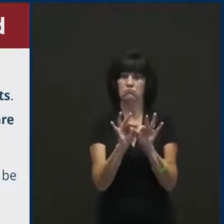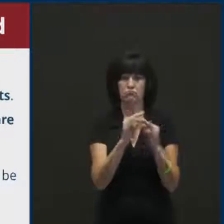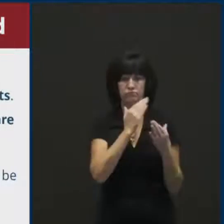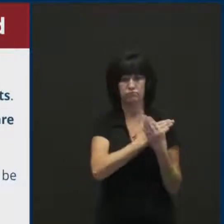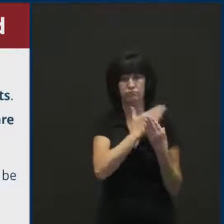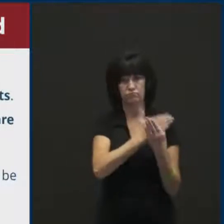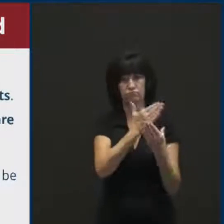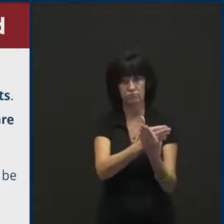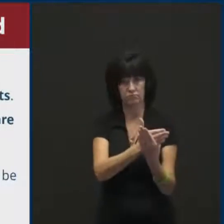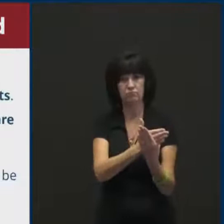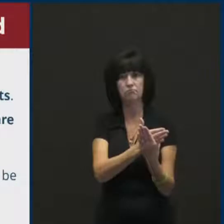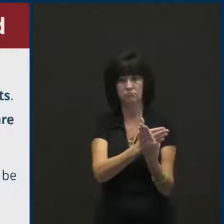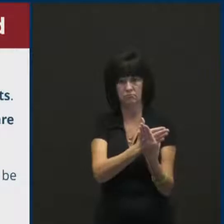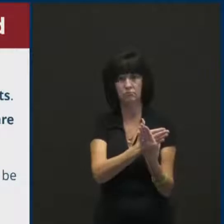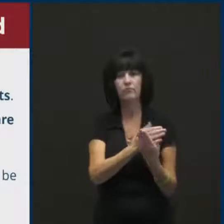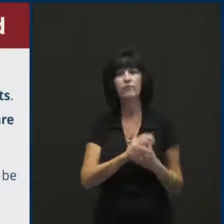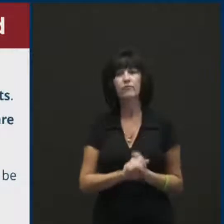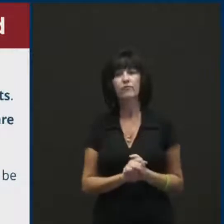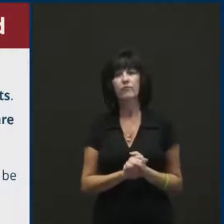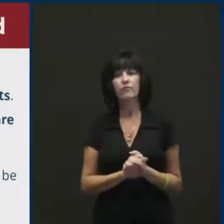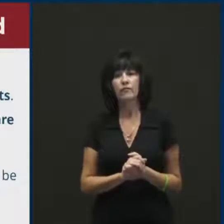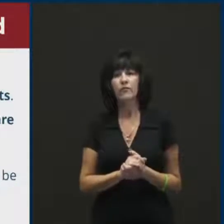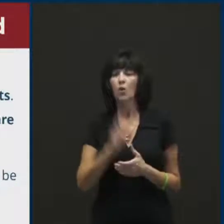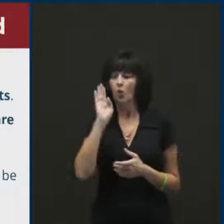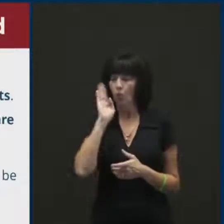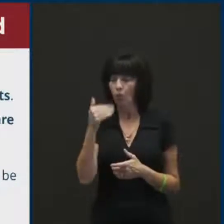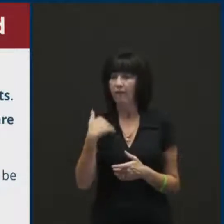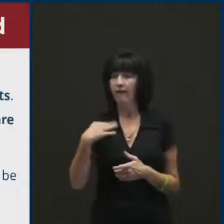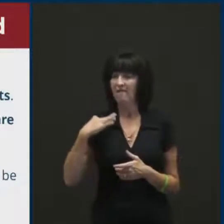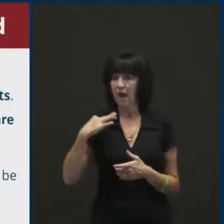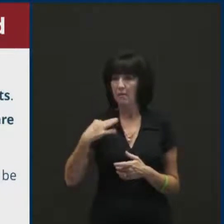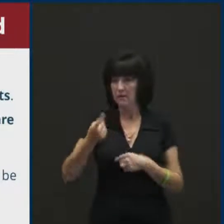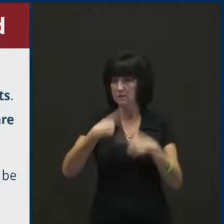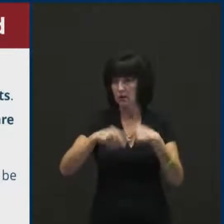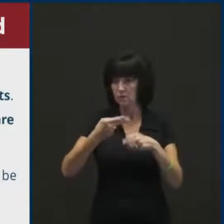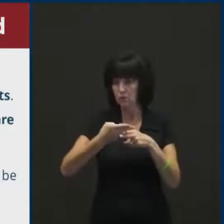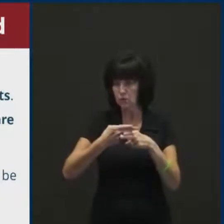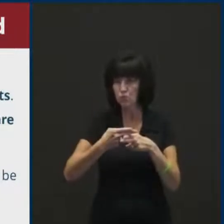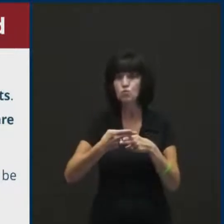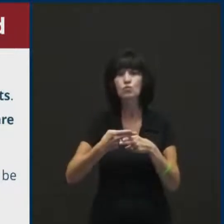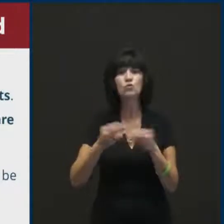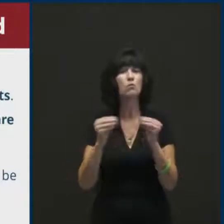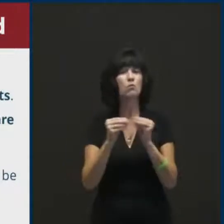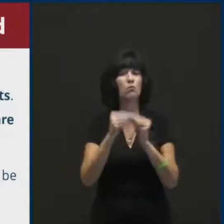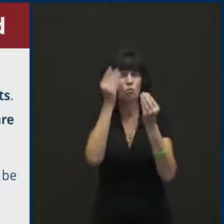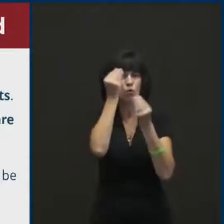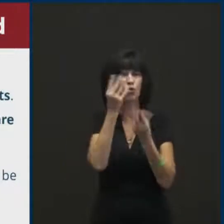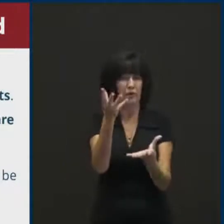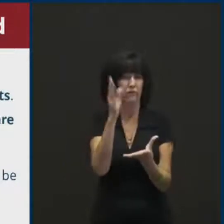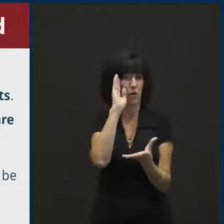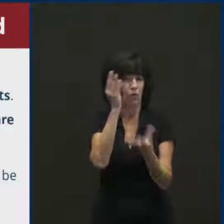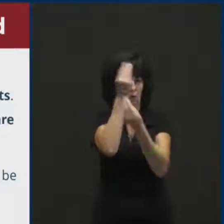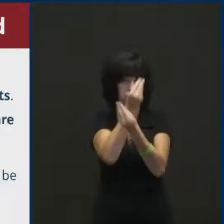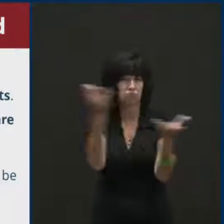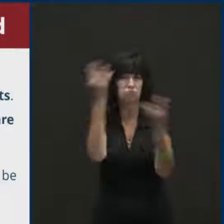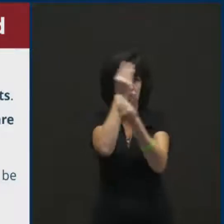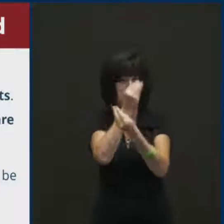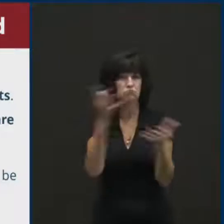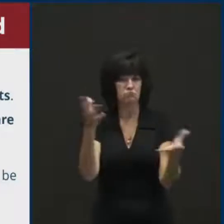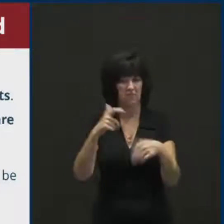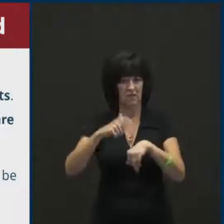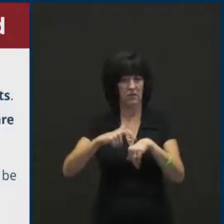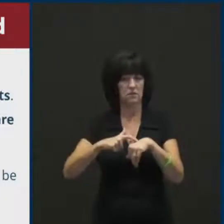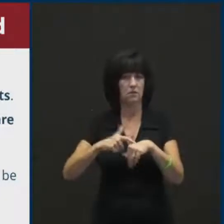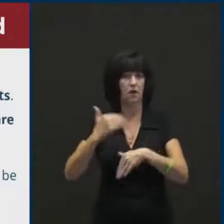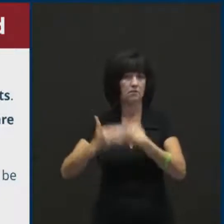our department, again, we will have an application and we will be providing more information on funding limits as well as a timeline for